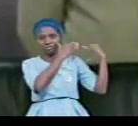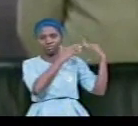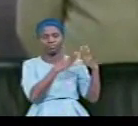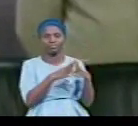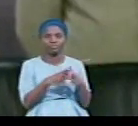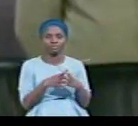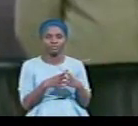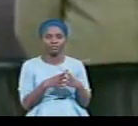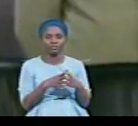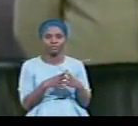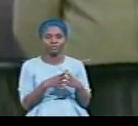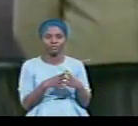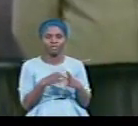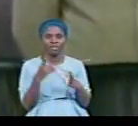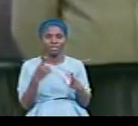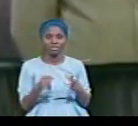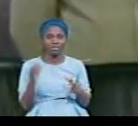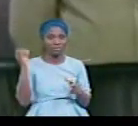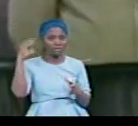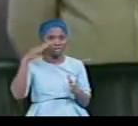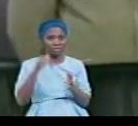The grace that we need,